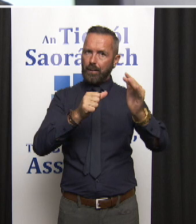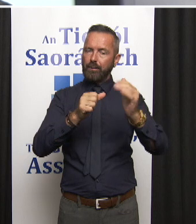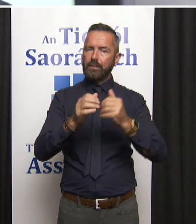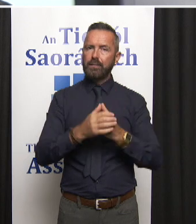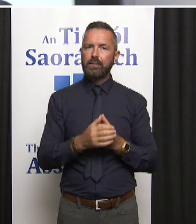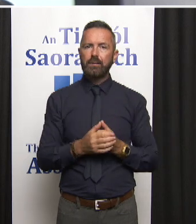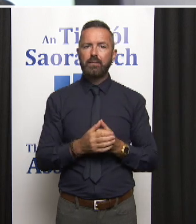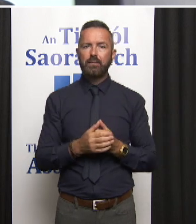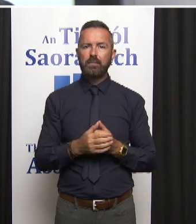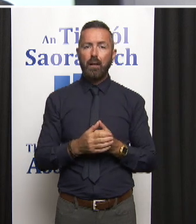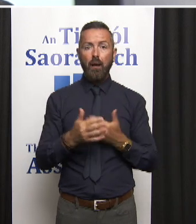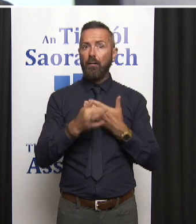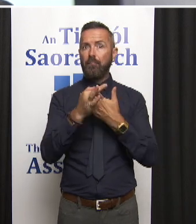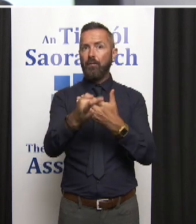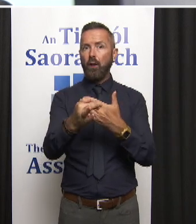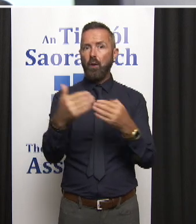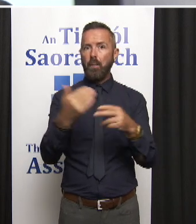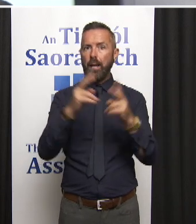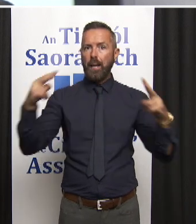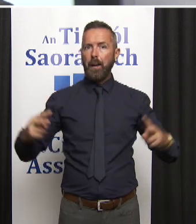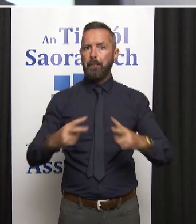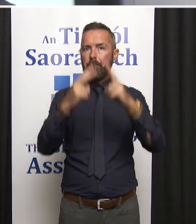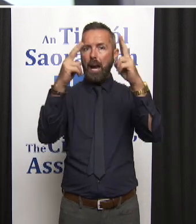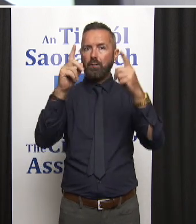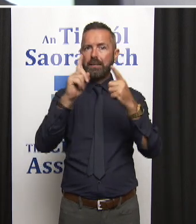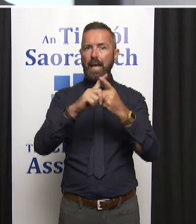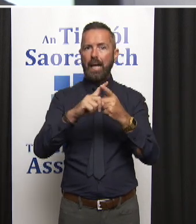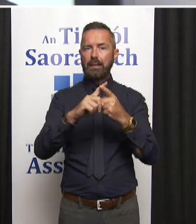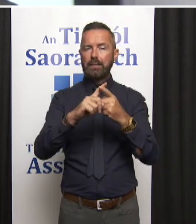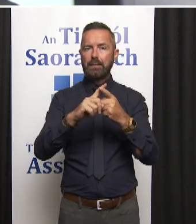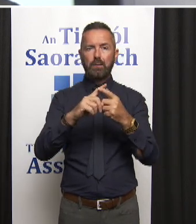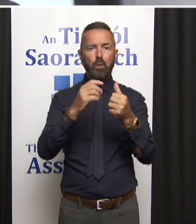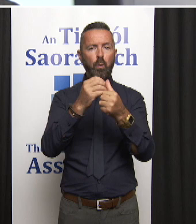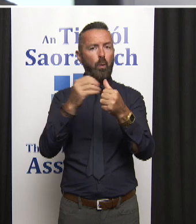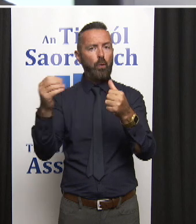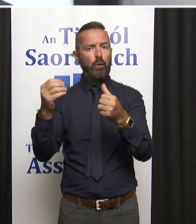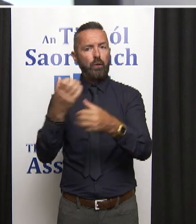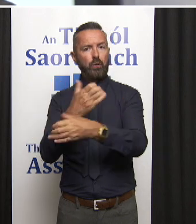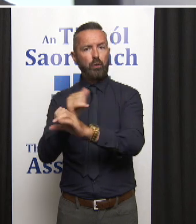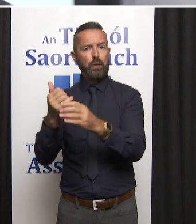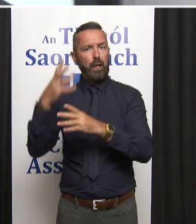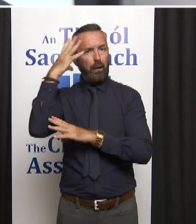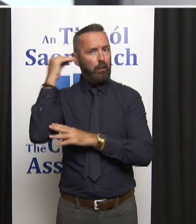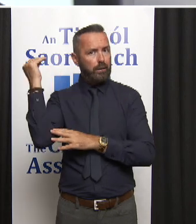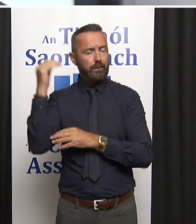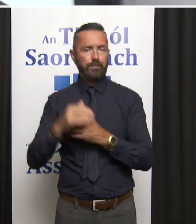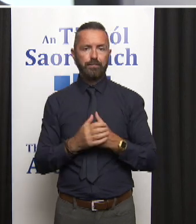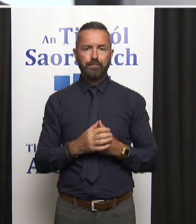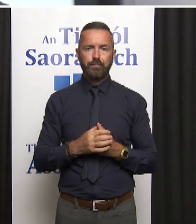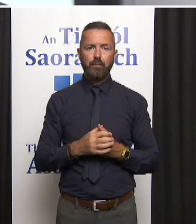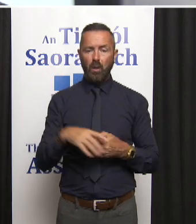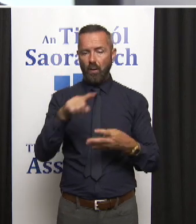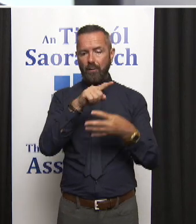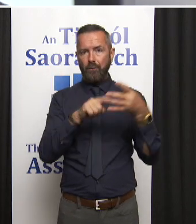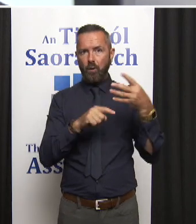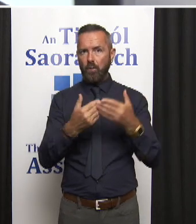example of Paris and several Belgian and Dutch municipalities. So in relation to the four options you're going to look at, are the